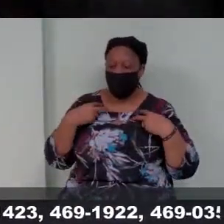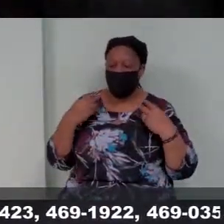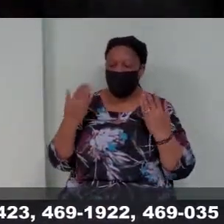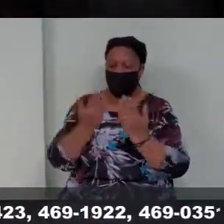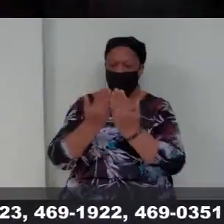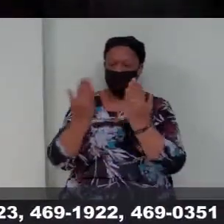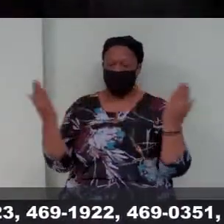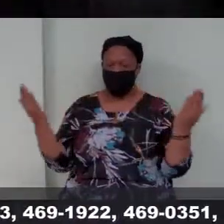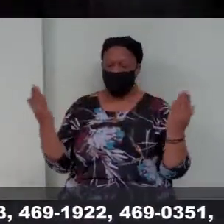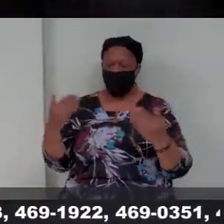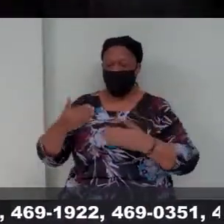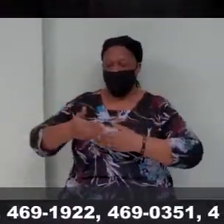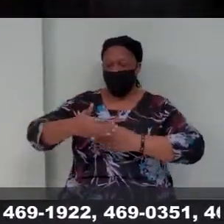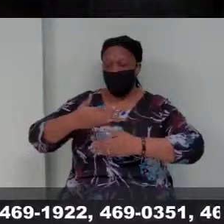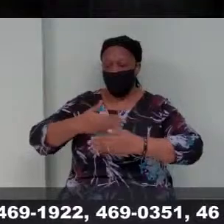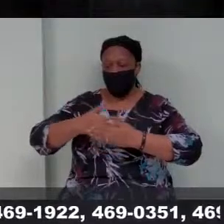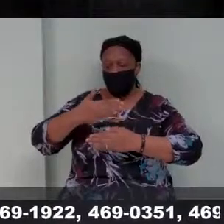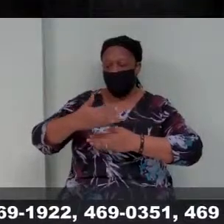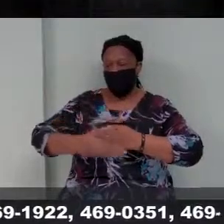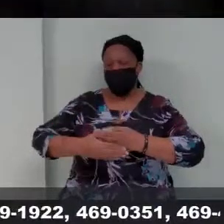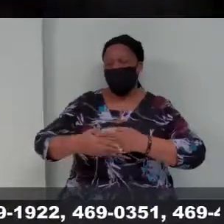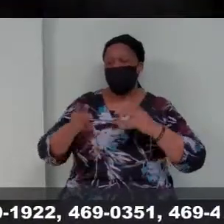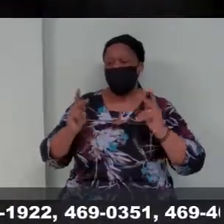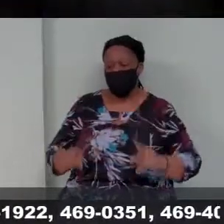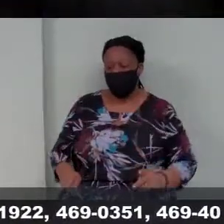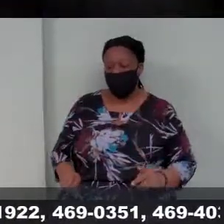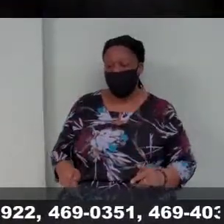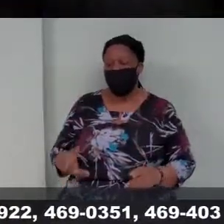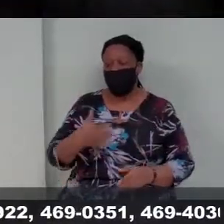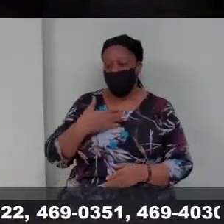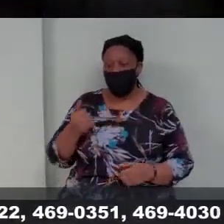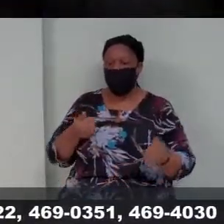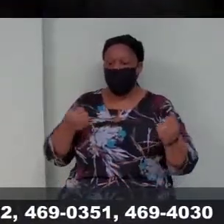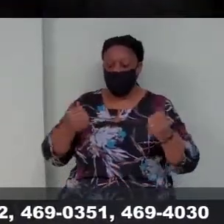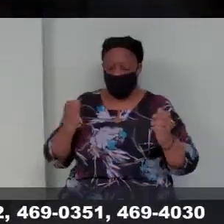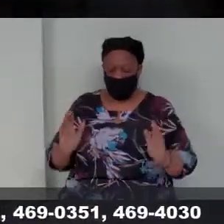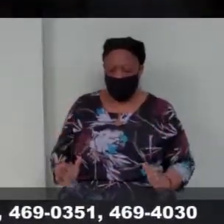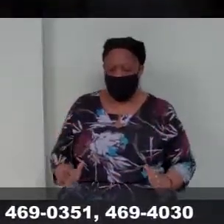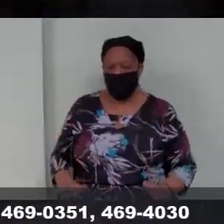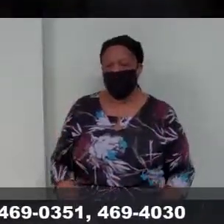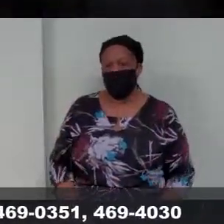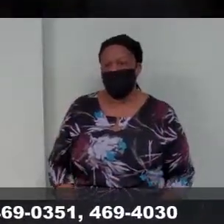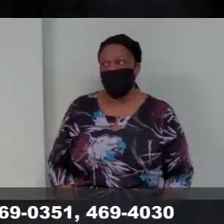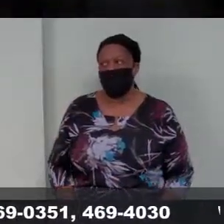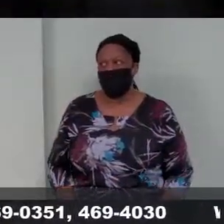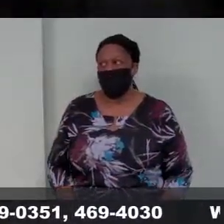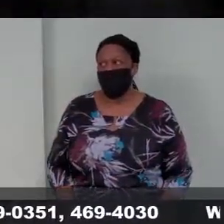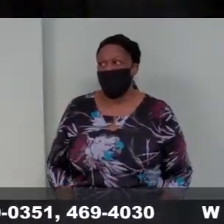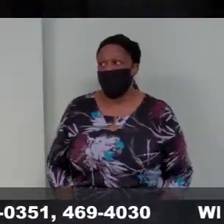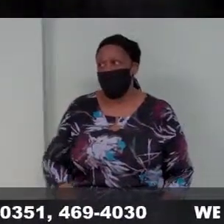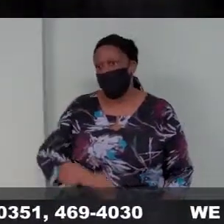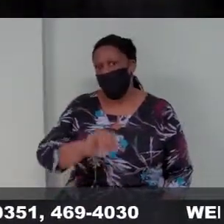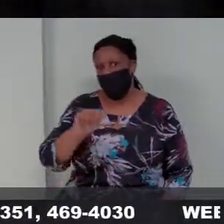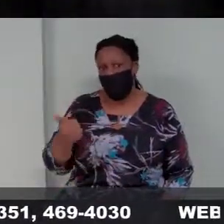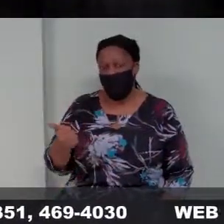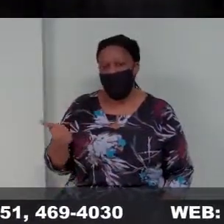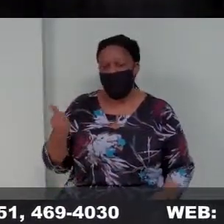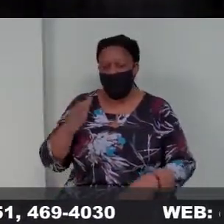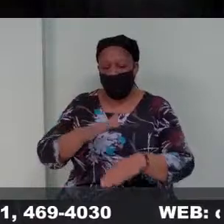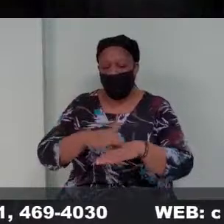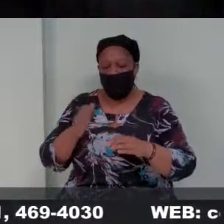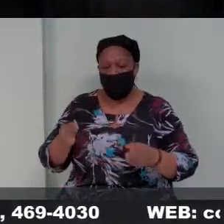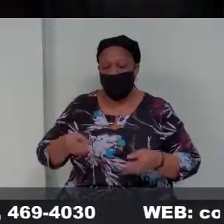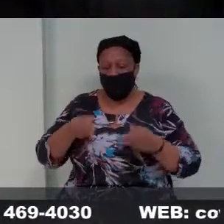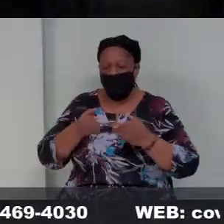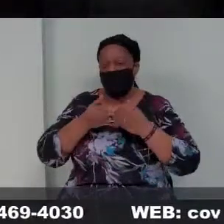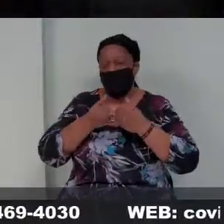between the driver's section and the inbound passengers. And then the sea taxi operators, they